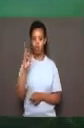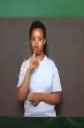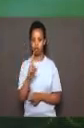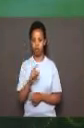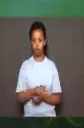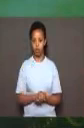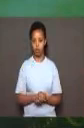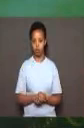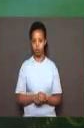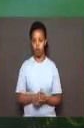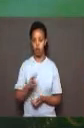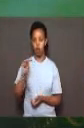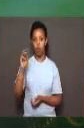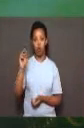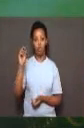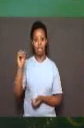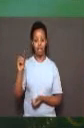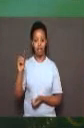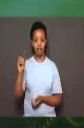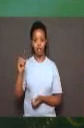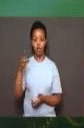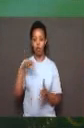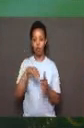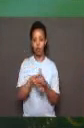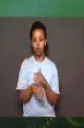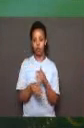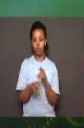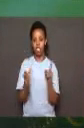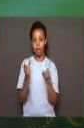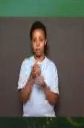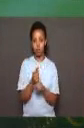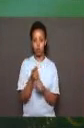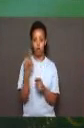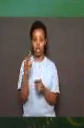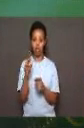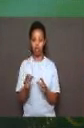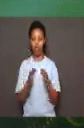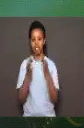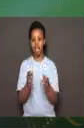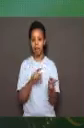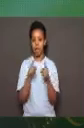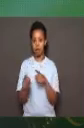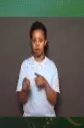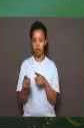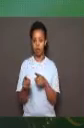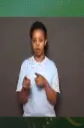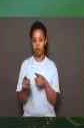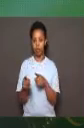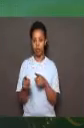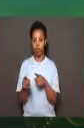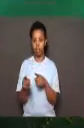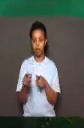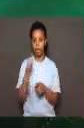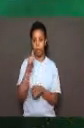C6H12O6. Monosaccharides can also be categorized according to their functional